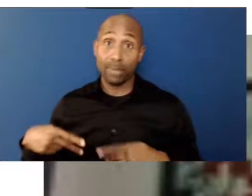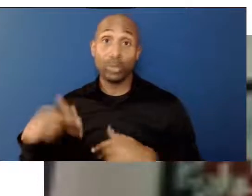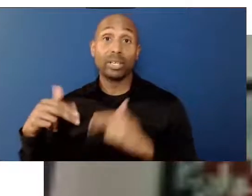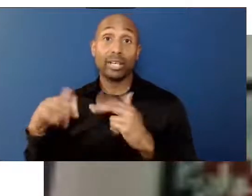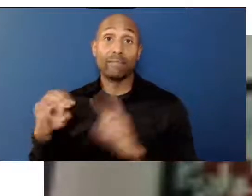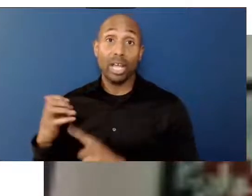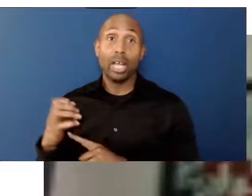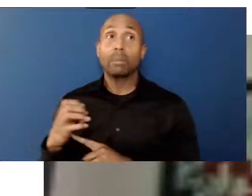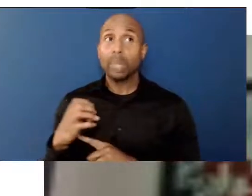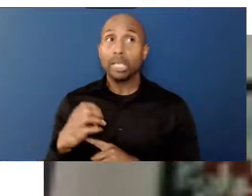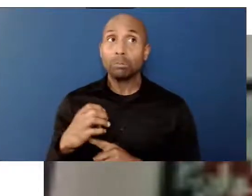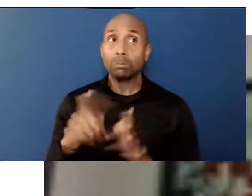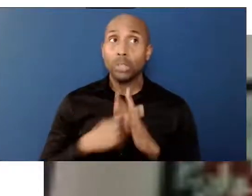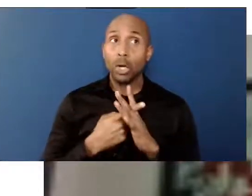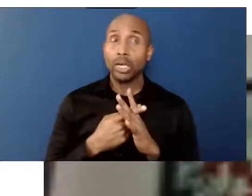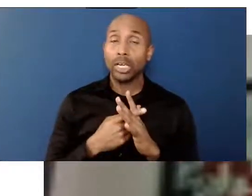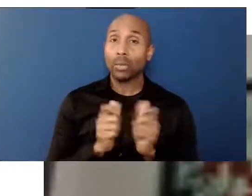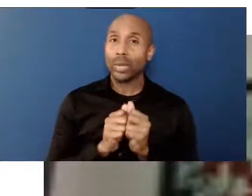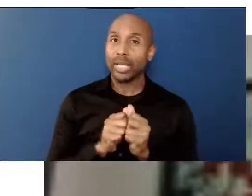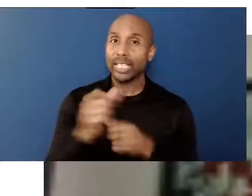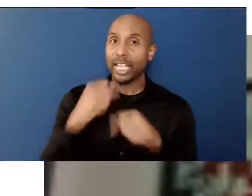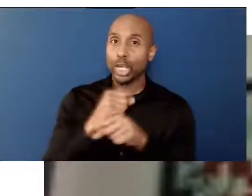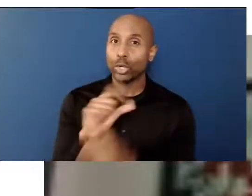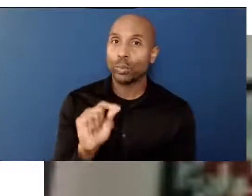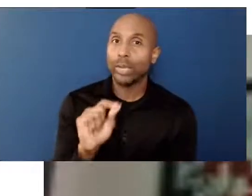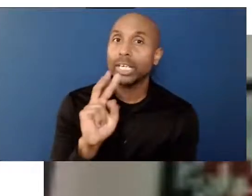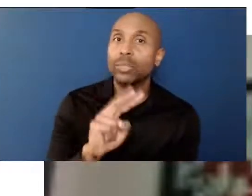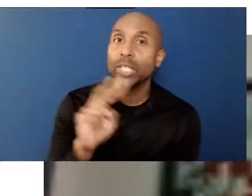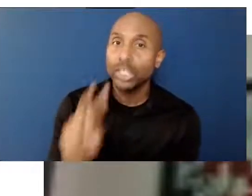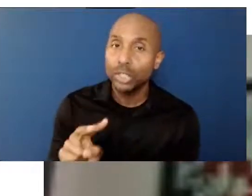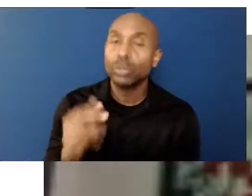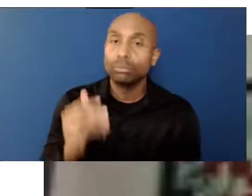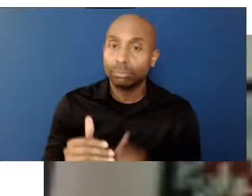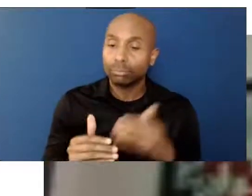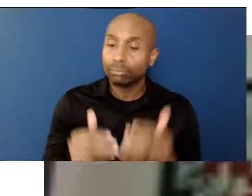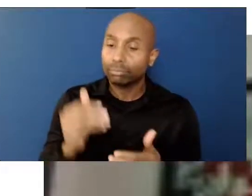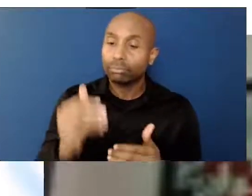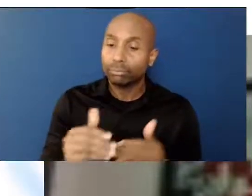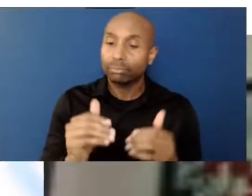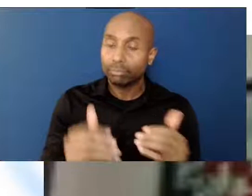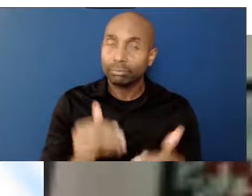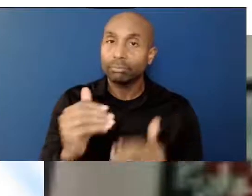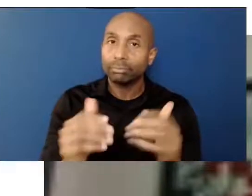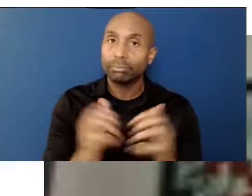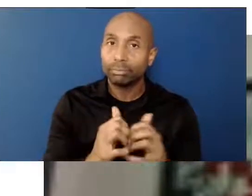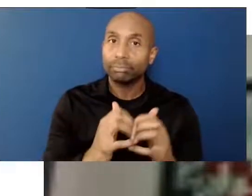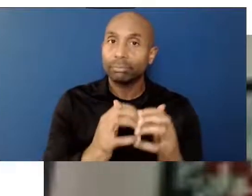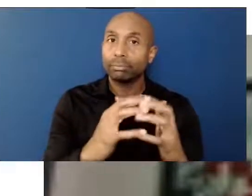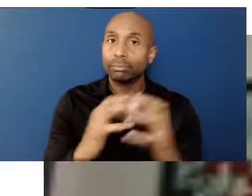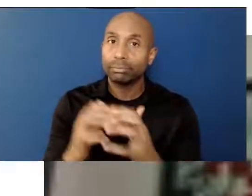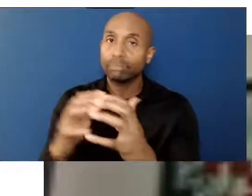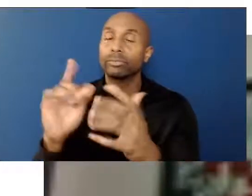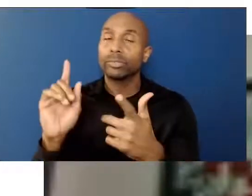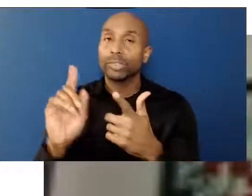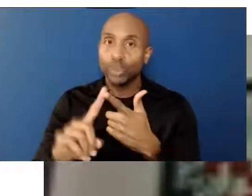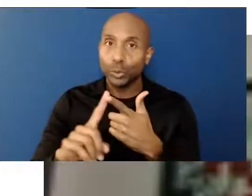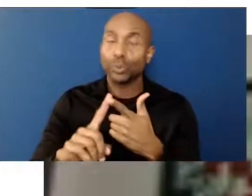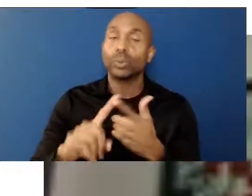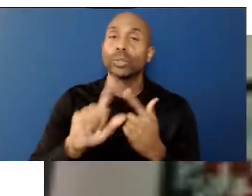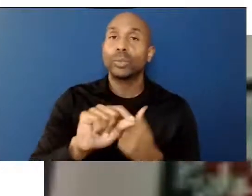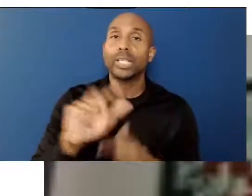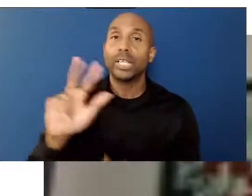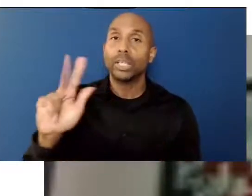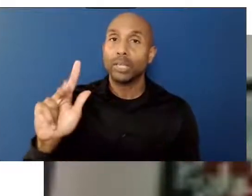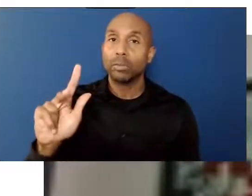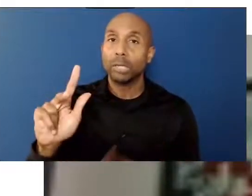in 2022 and then through 2023. So that's not that far away. We're kind of another year out. And